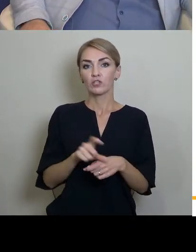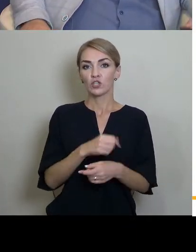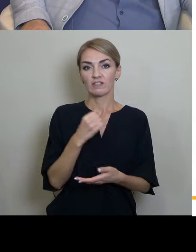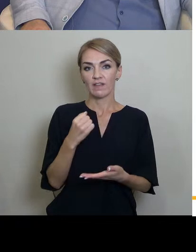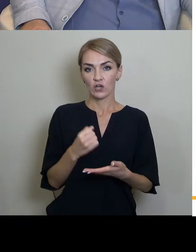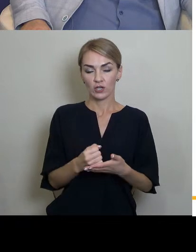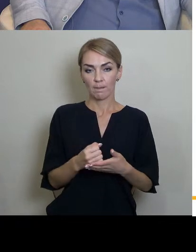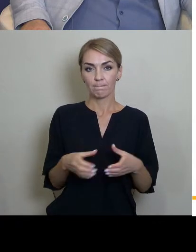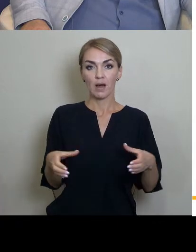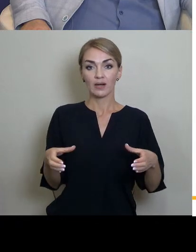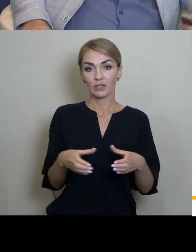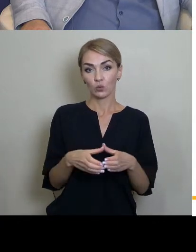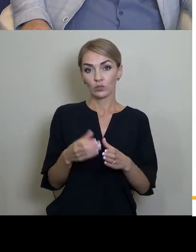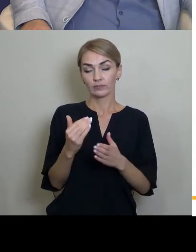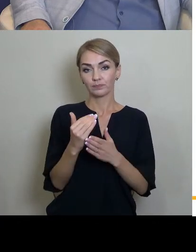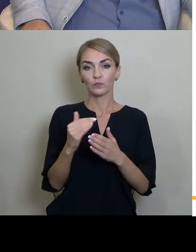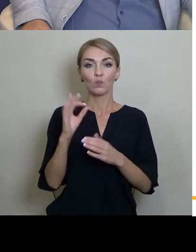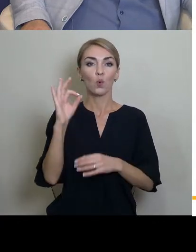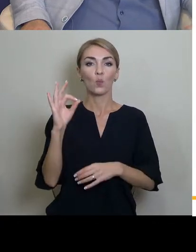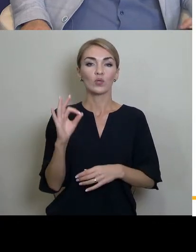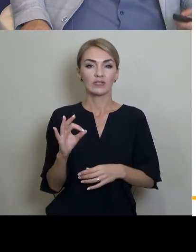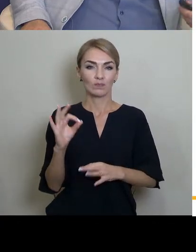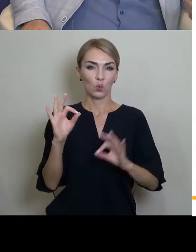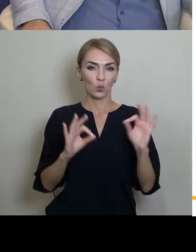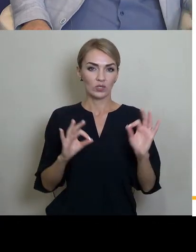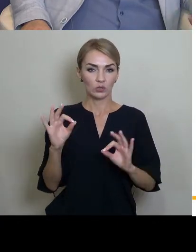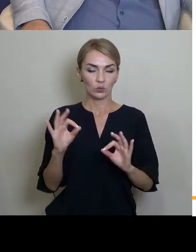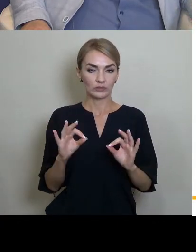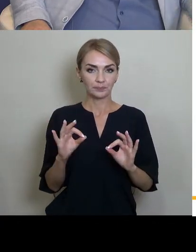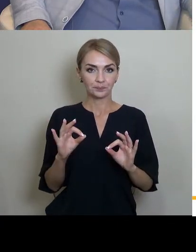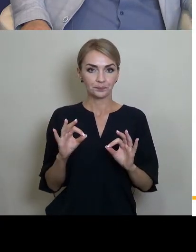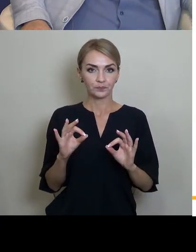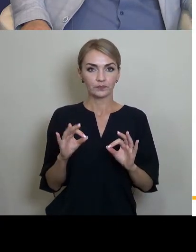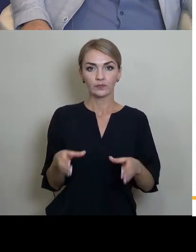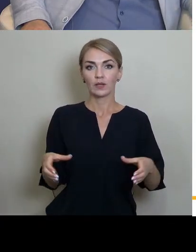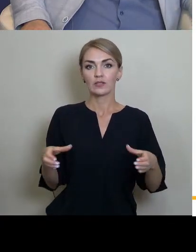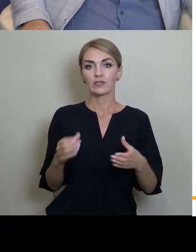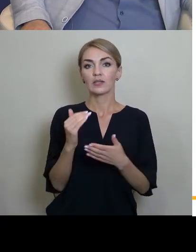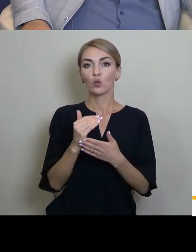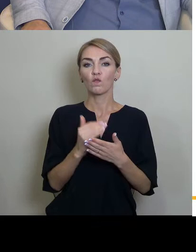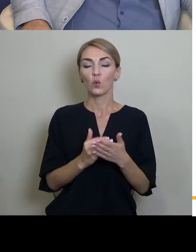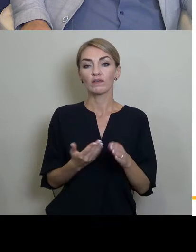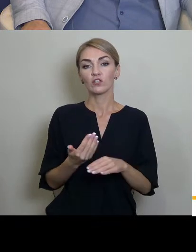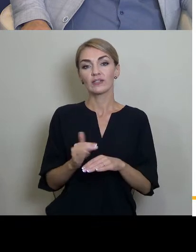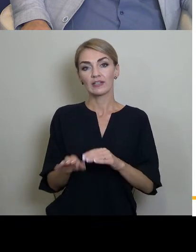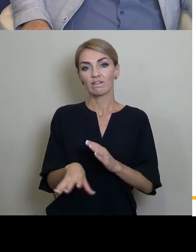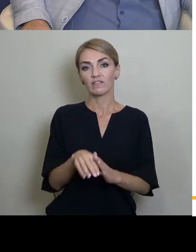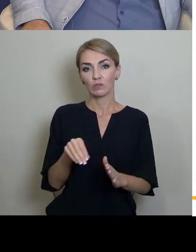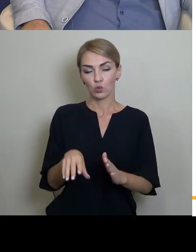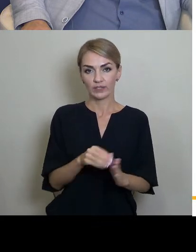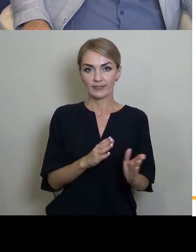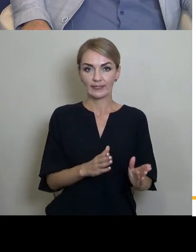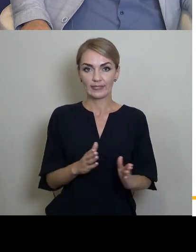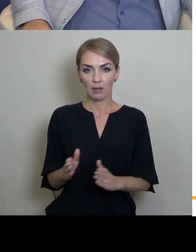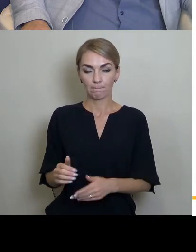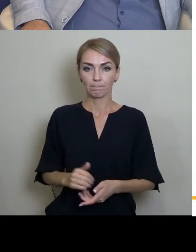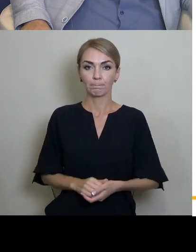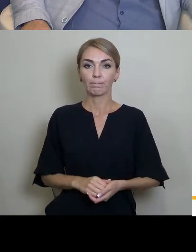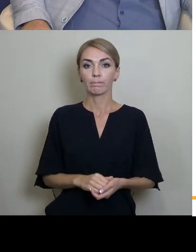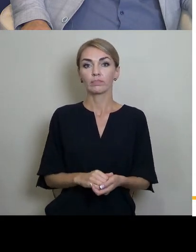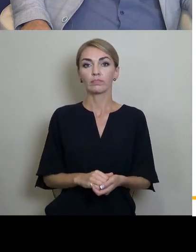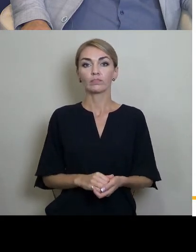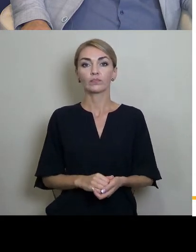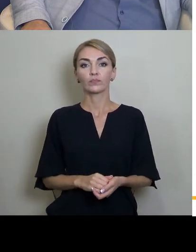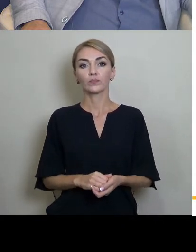see the party element being strengthened, a proportionate element being strengthened when it comes